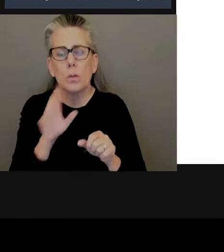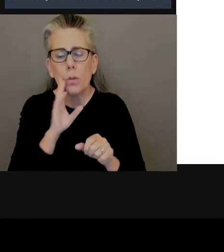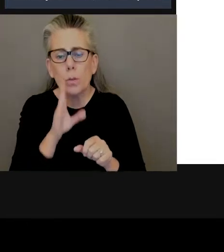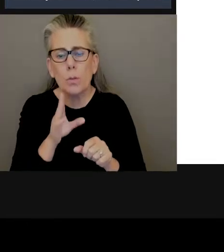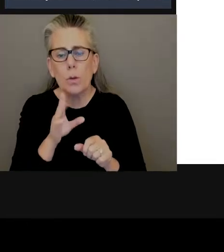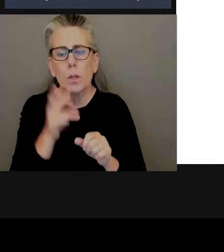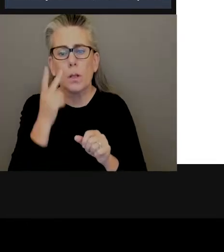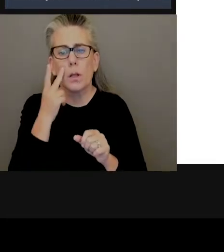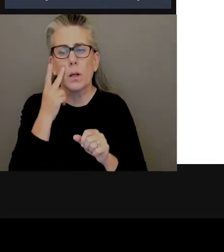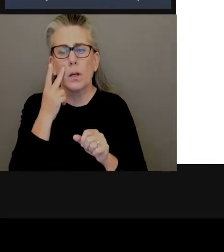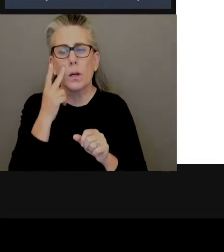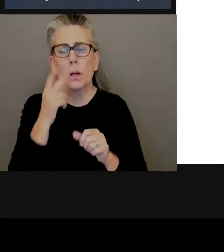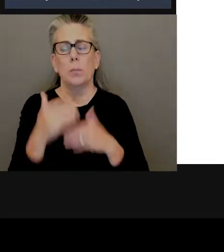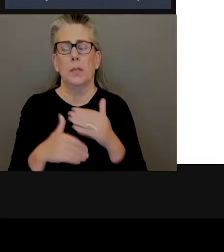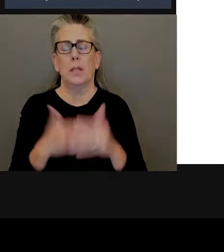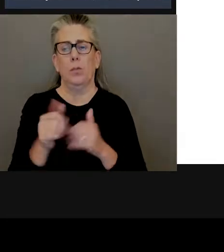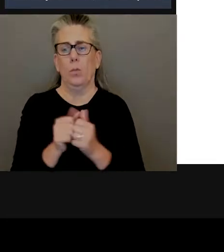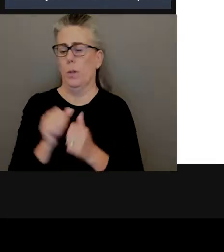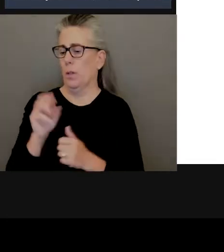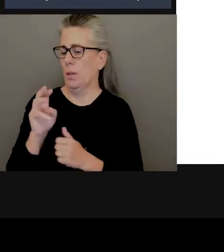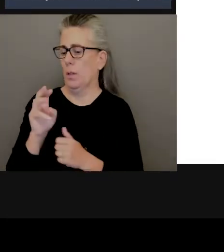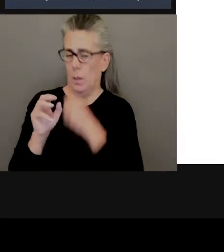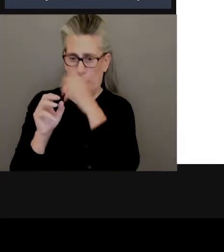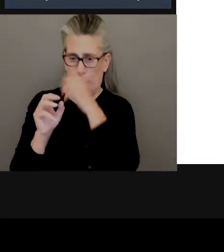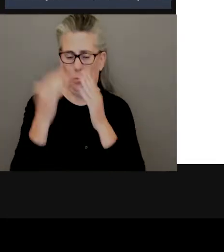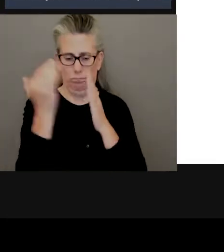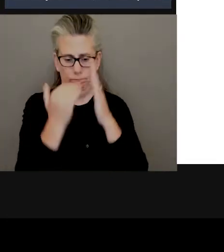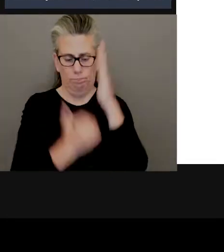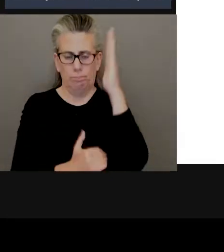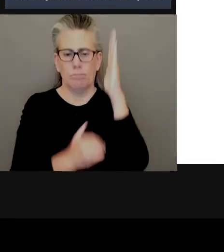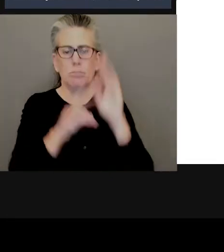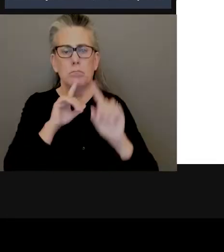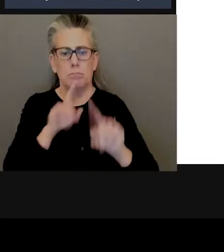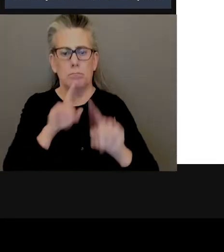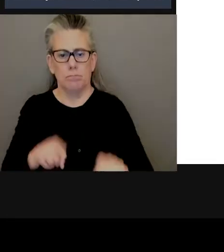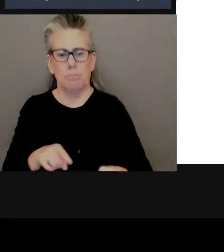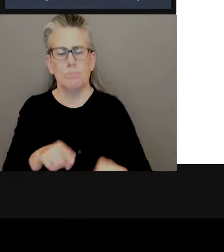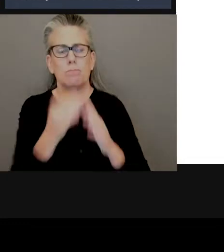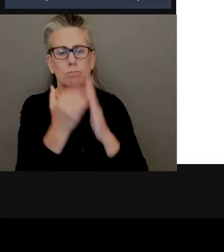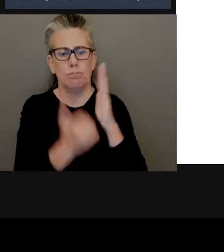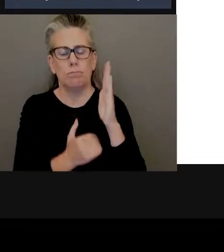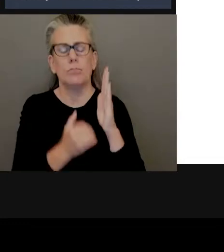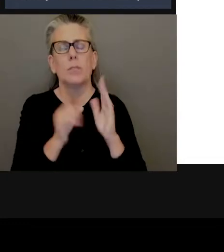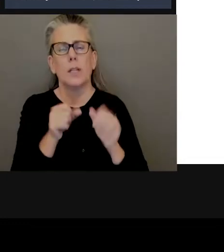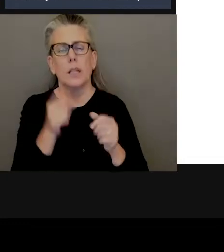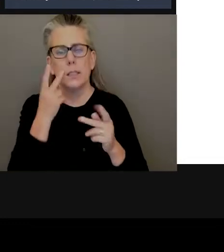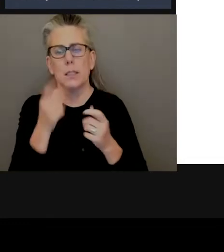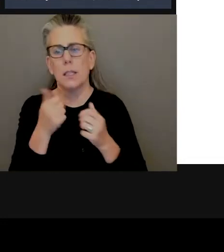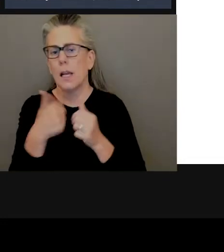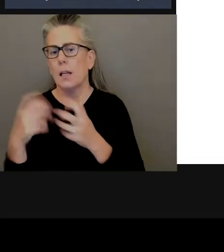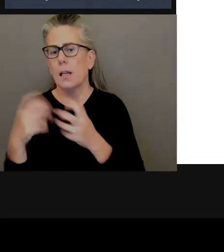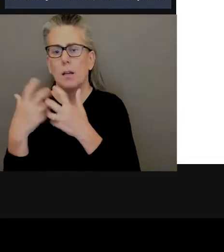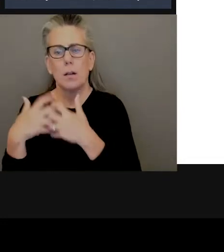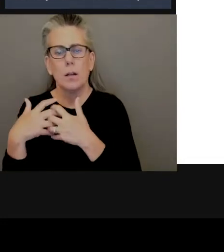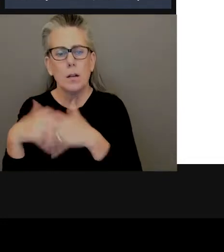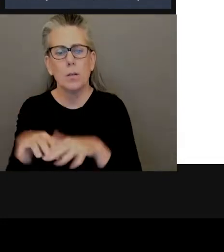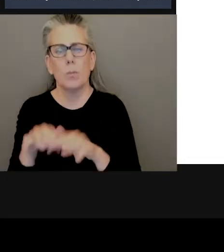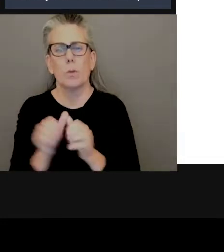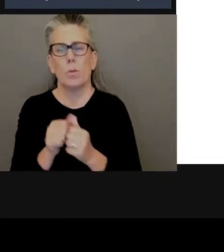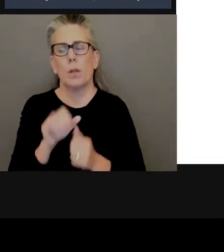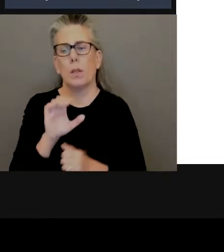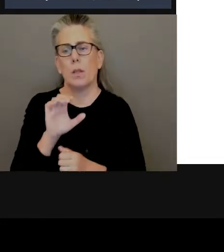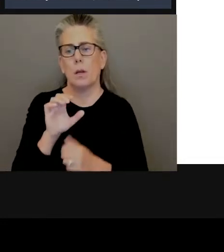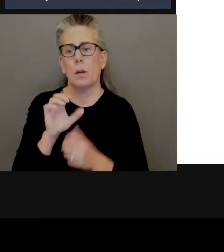manifest that could address these challenges, and it does that by providing native integration of Kubeflow control plane components with AWS managed